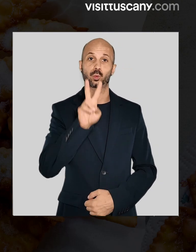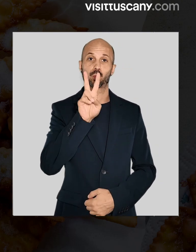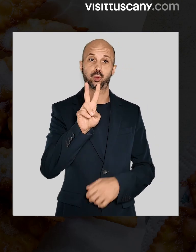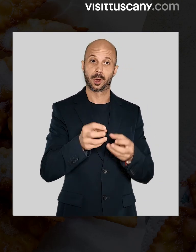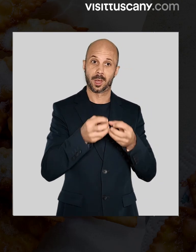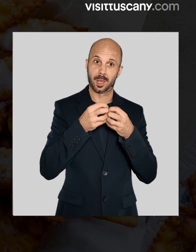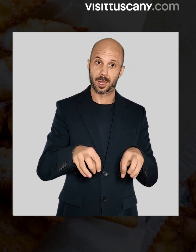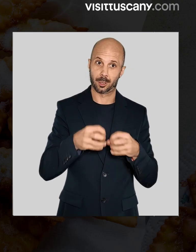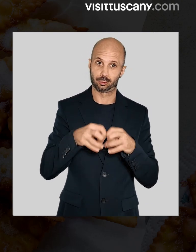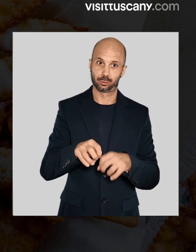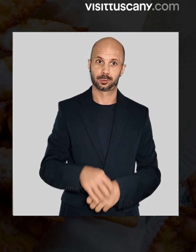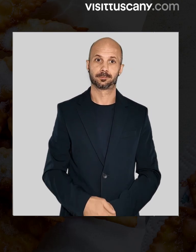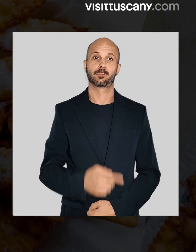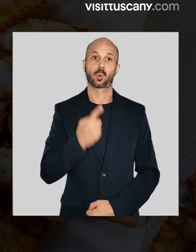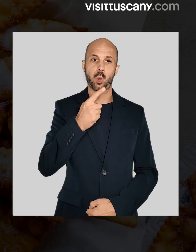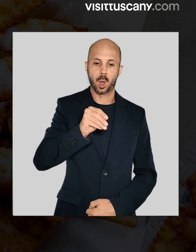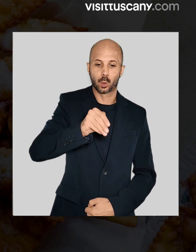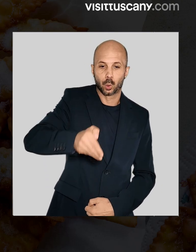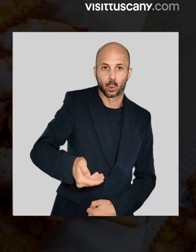20 grams of sugar,